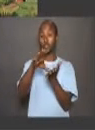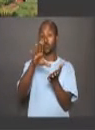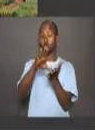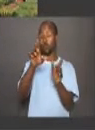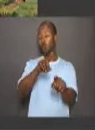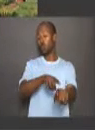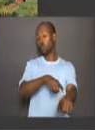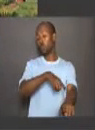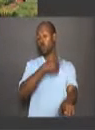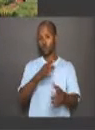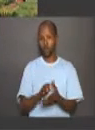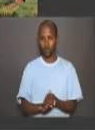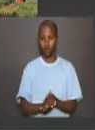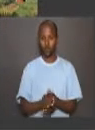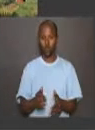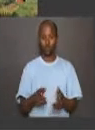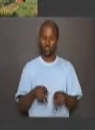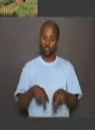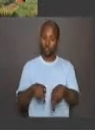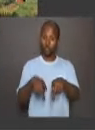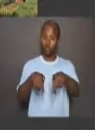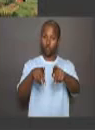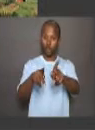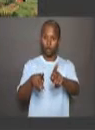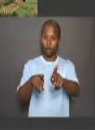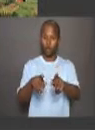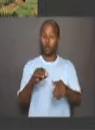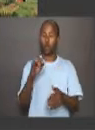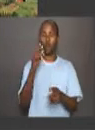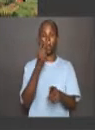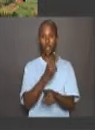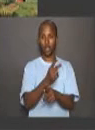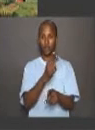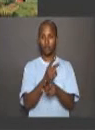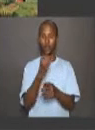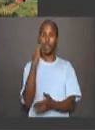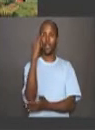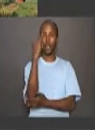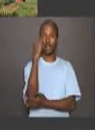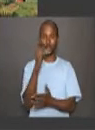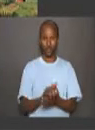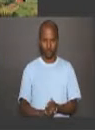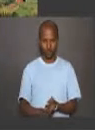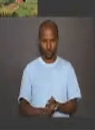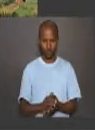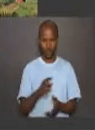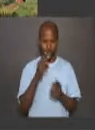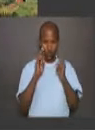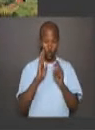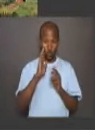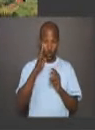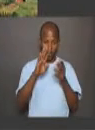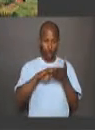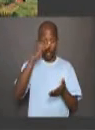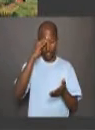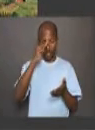area where you can farm the land or keep a garden. As you will learn in